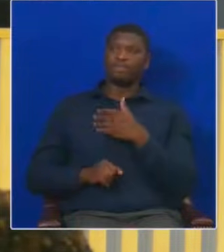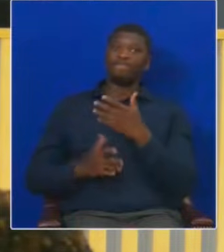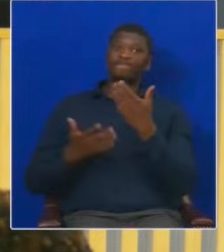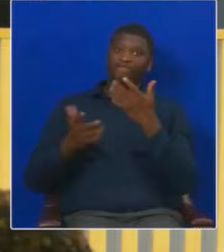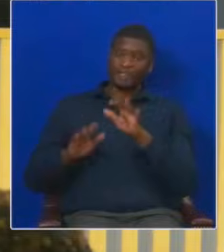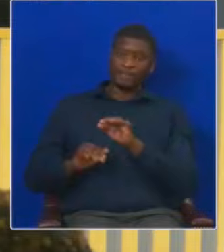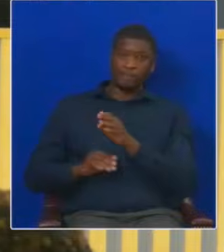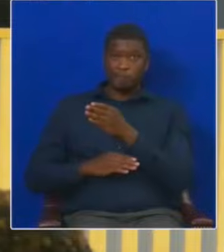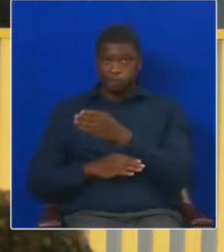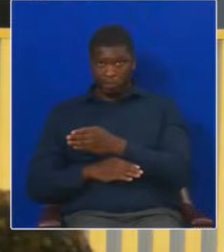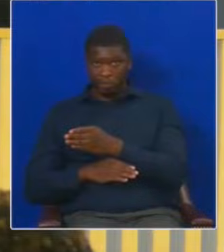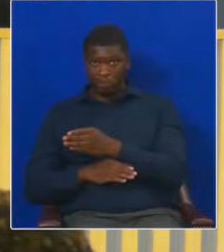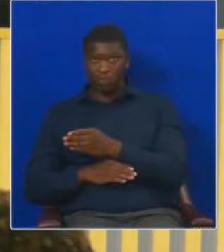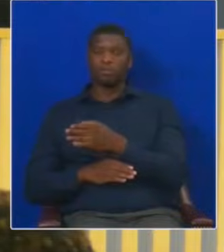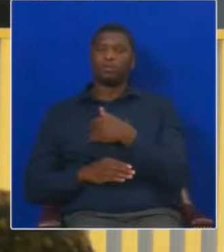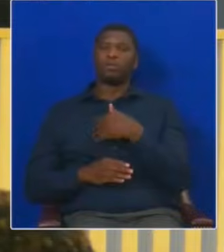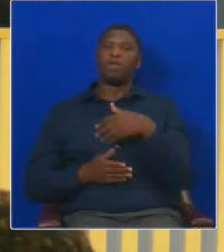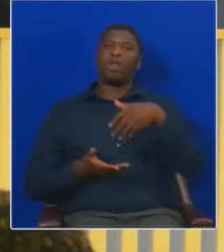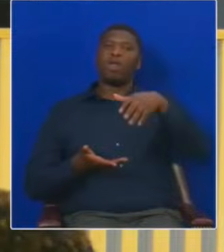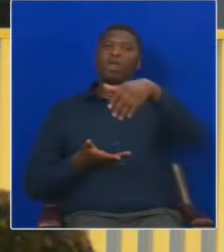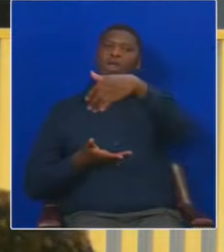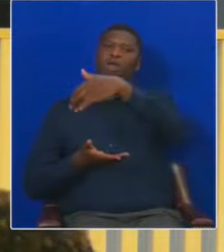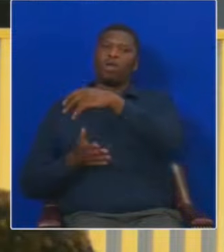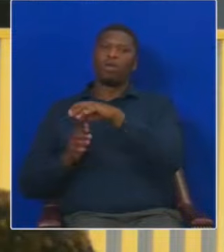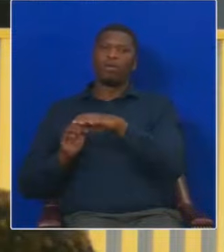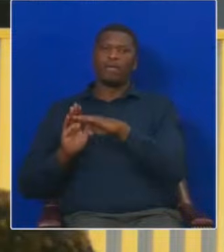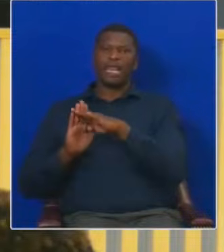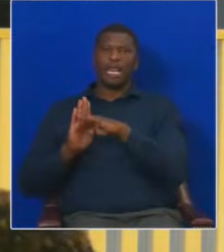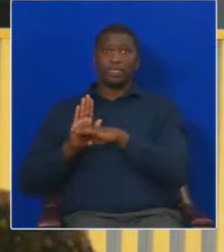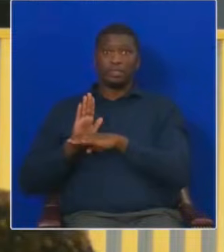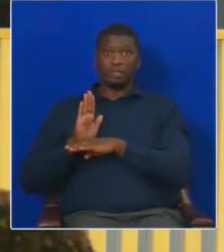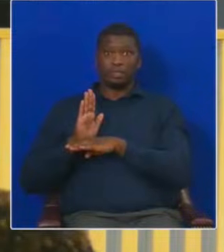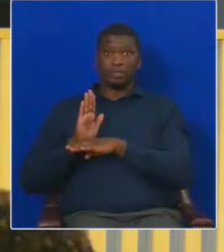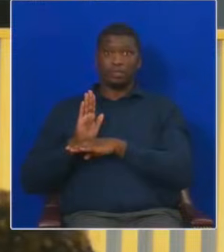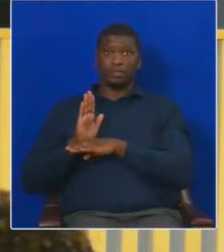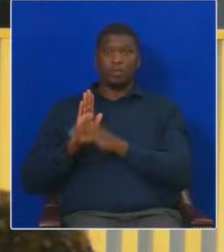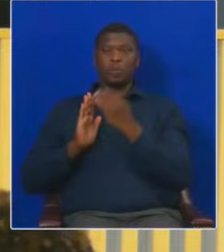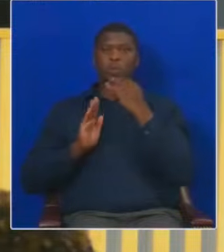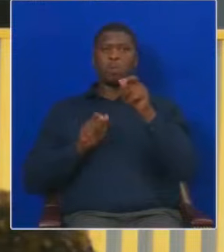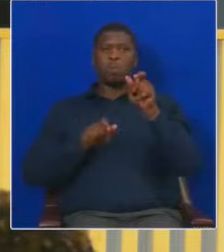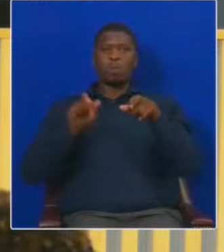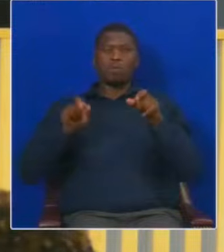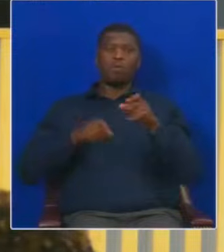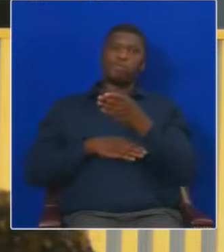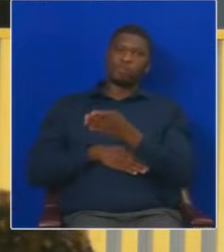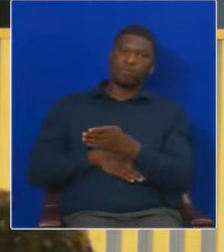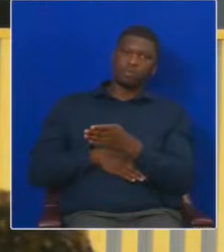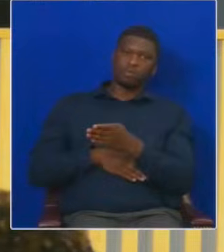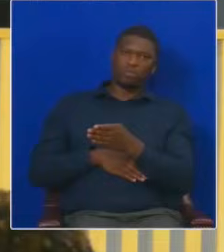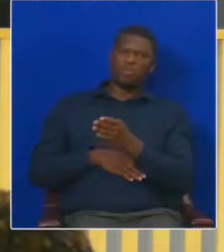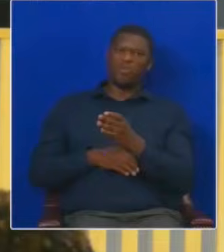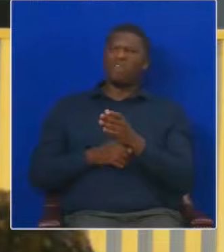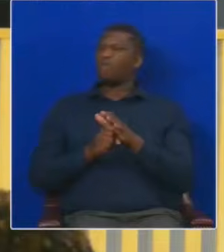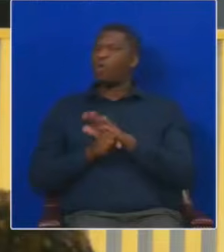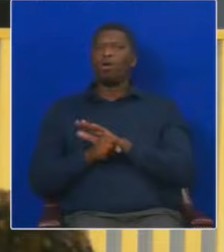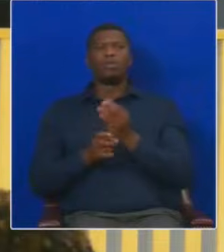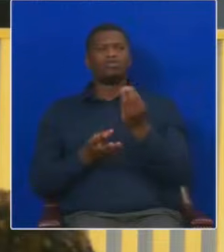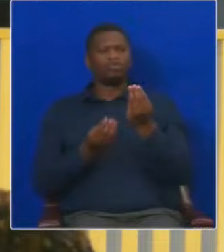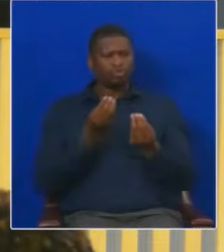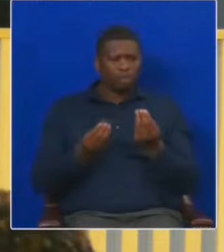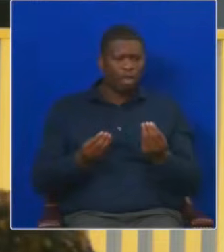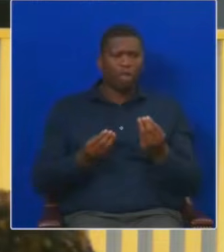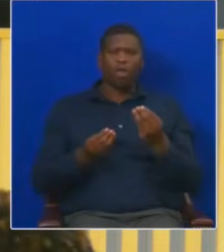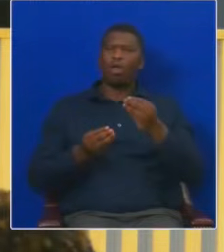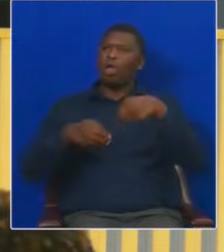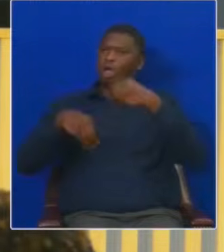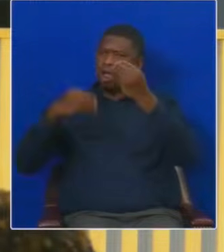for all the individuals, including the kids, that were in the residence,